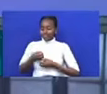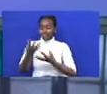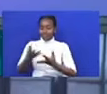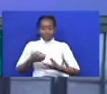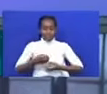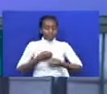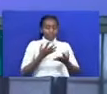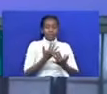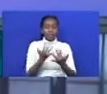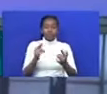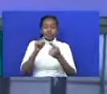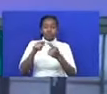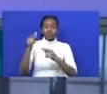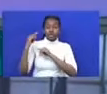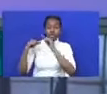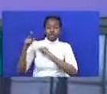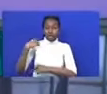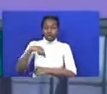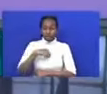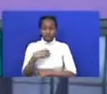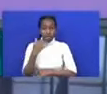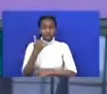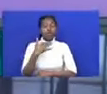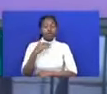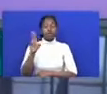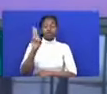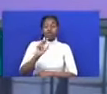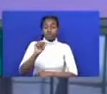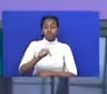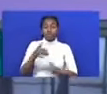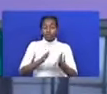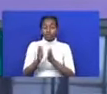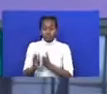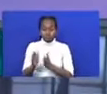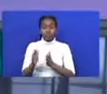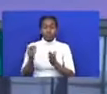want to take a few minutes to present to you. Last year when